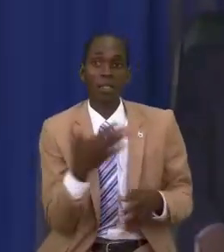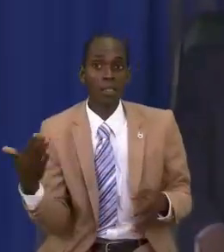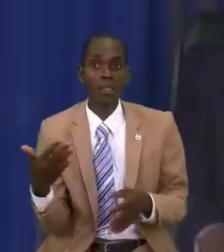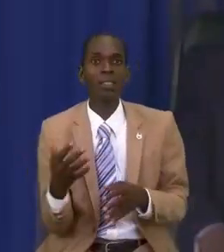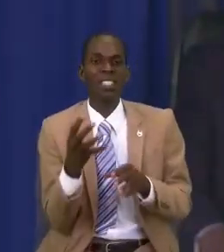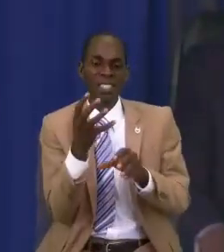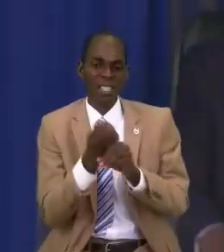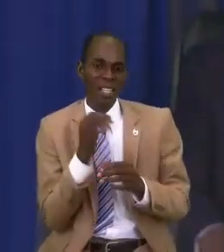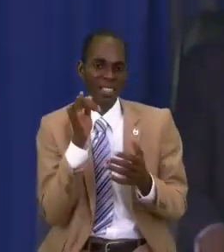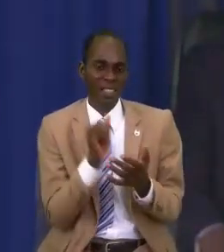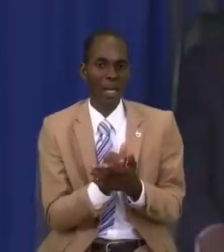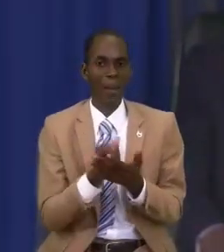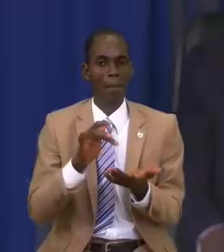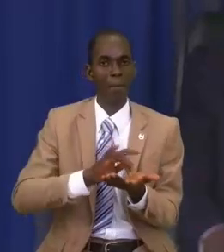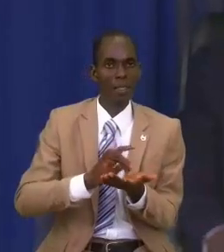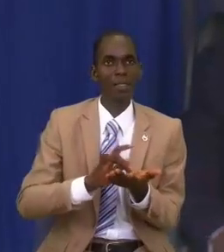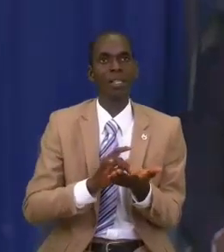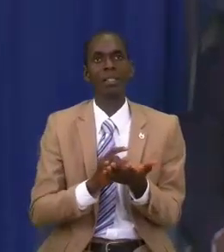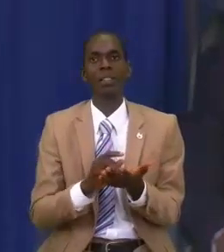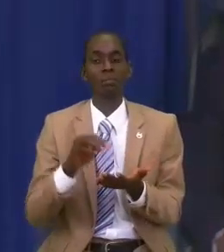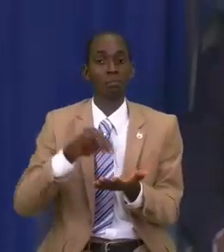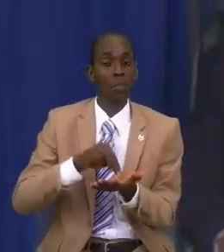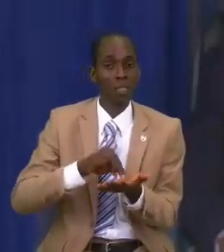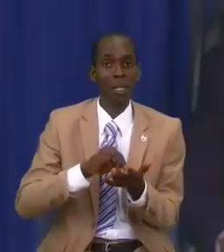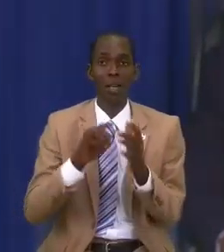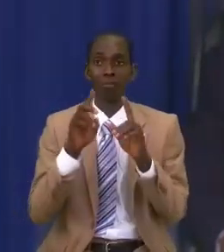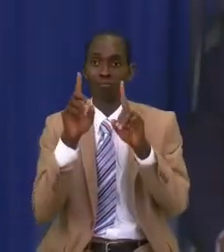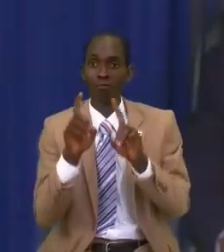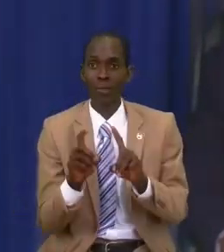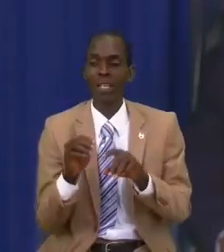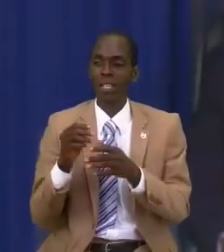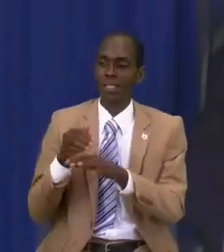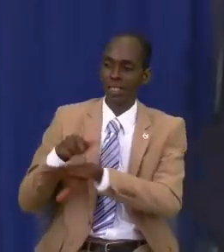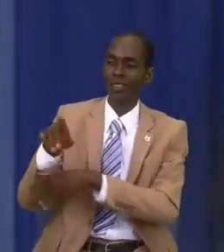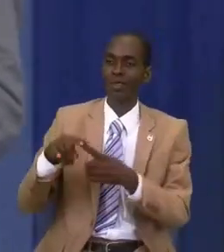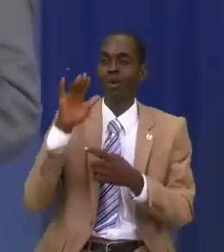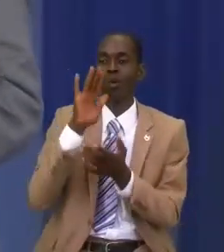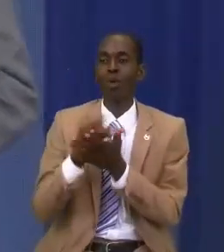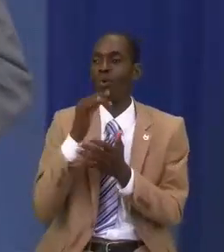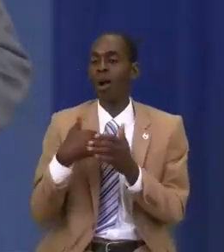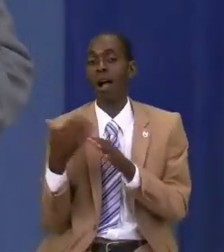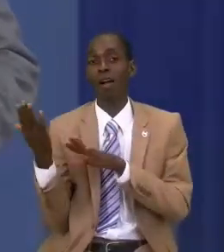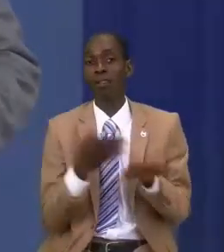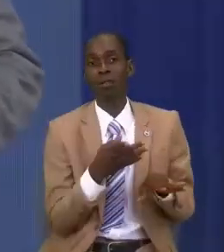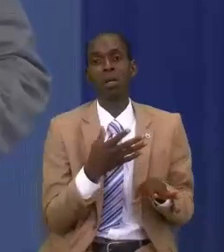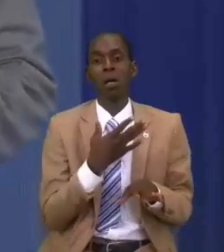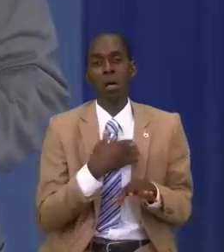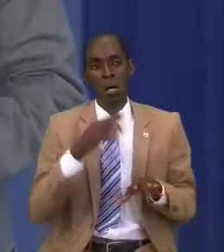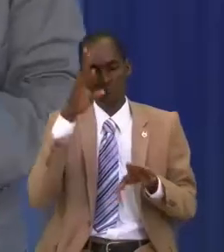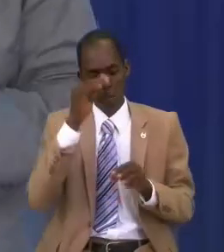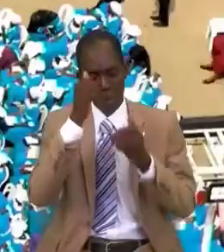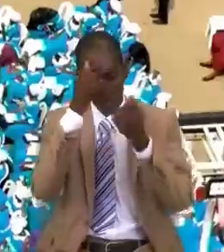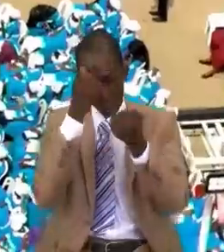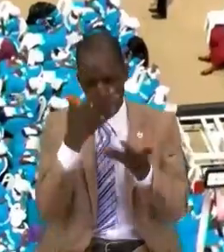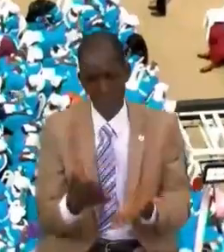your wife who has deserted you. And he did exactly that. And when the wife got the